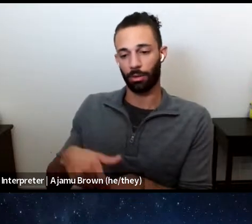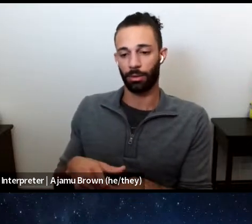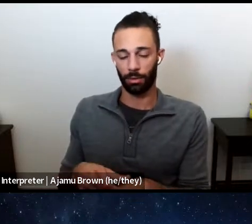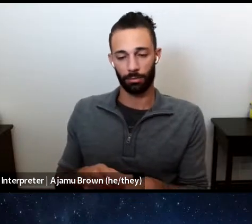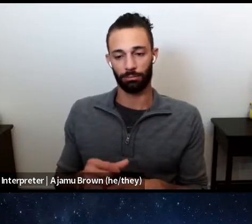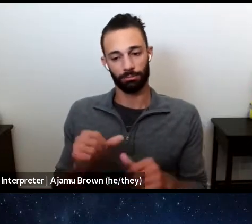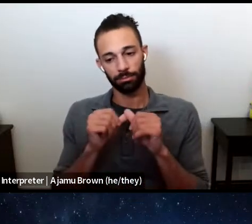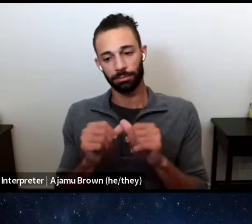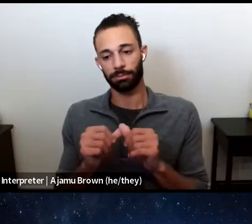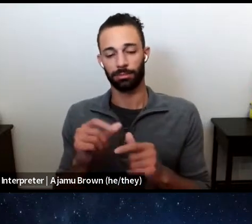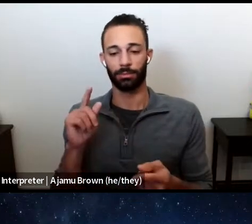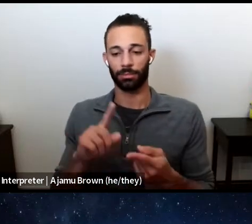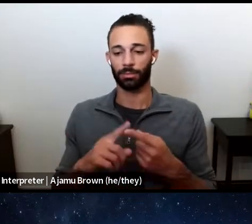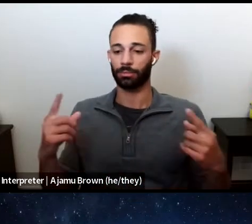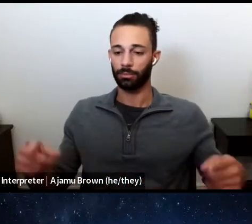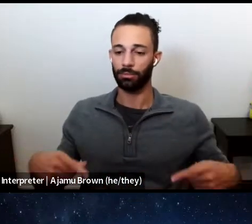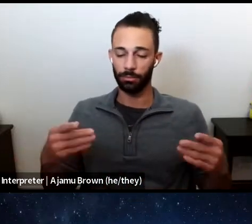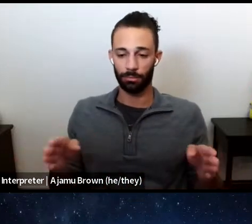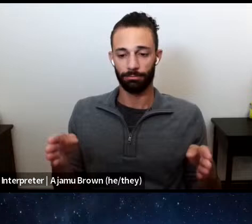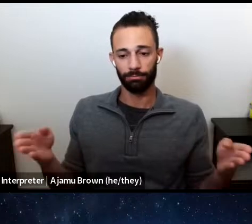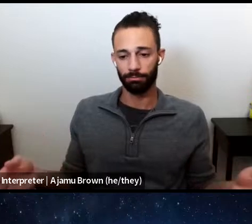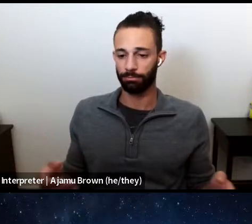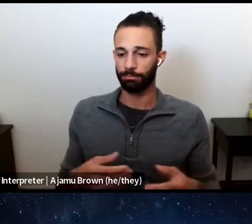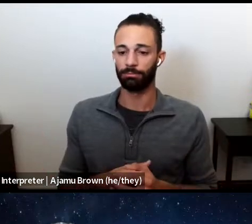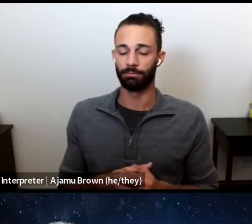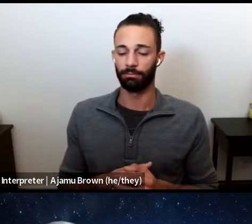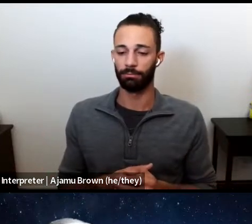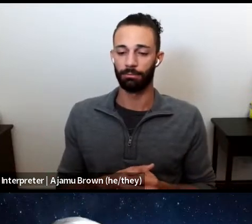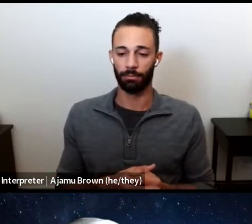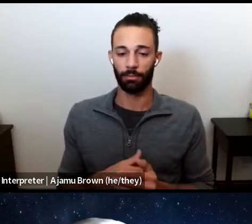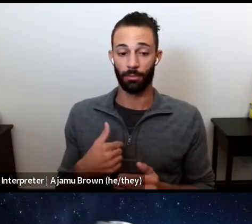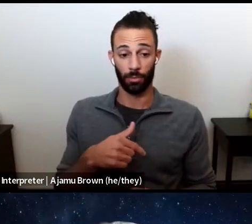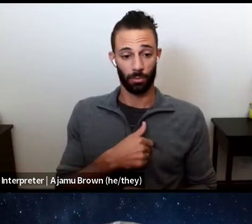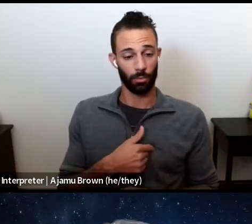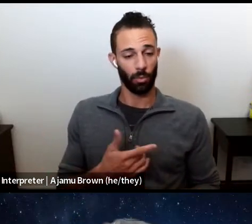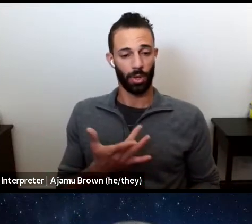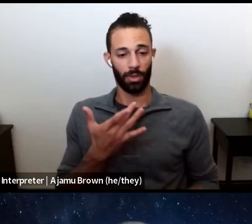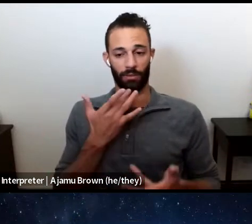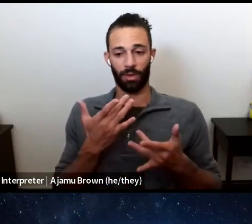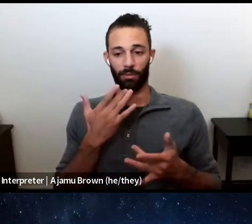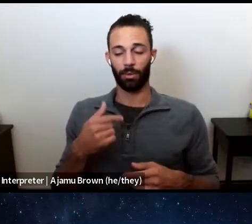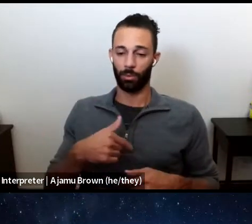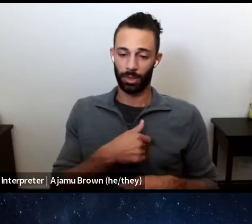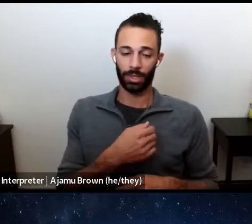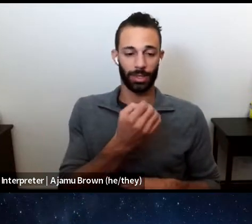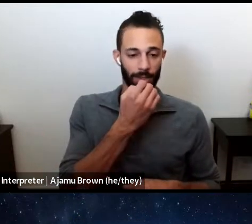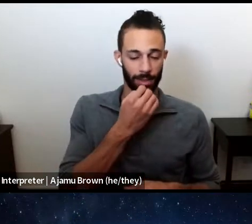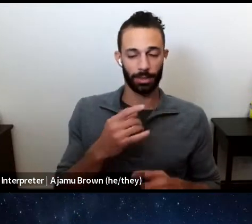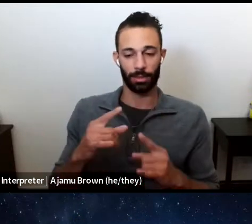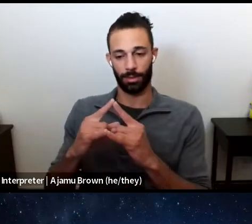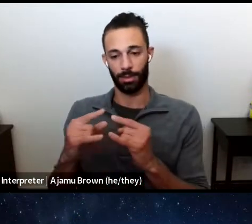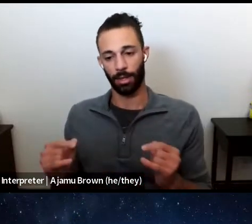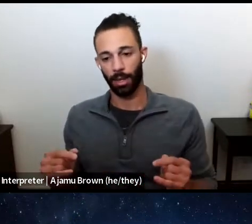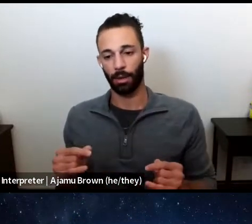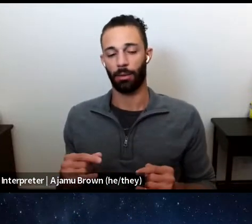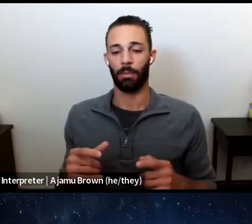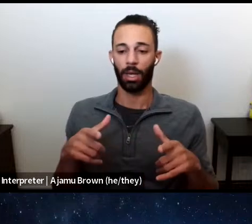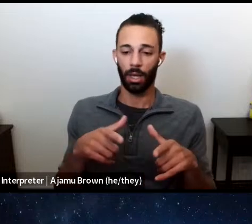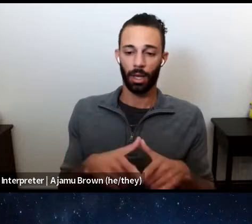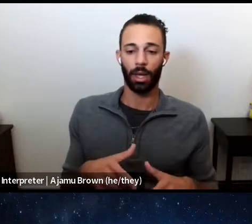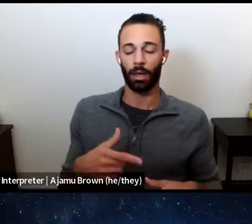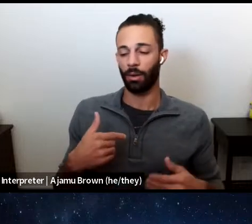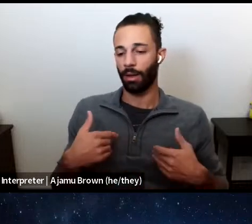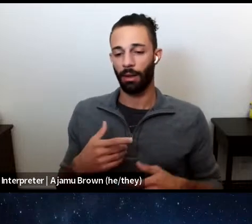off. Oh, we know the DJ. We're the favorite. We eat, we camp, we cunt. We got that dog in